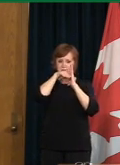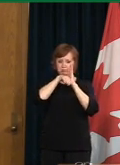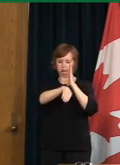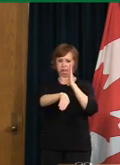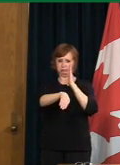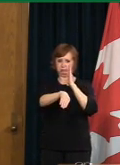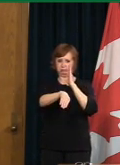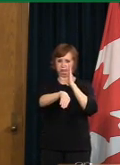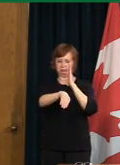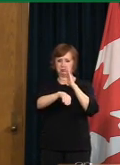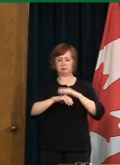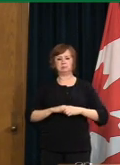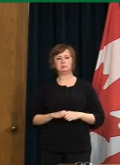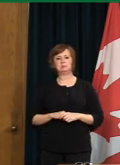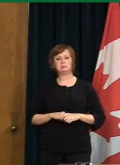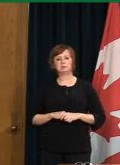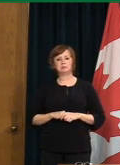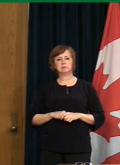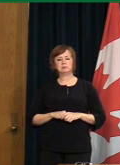In the days ahead,